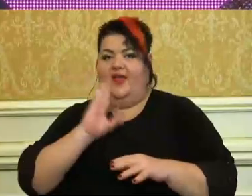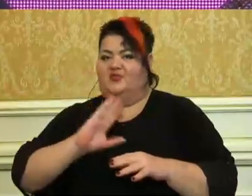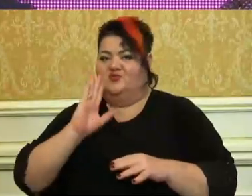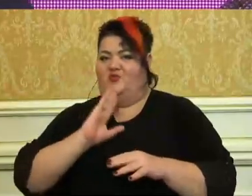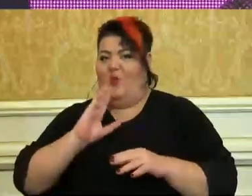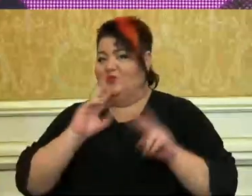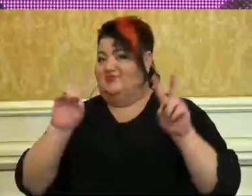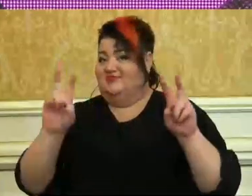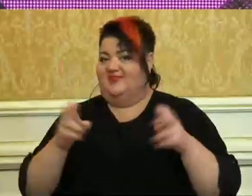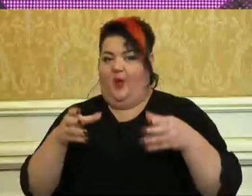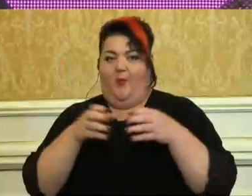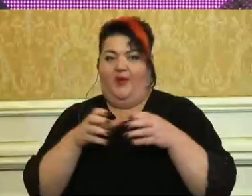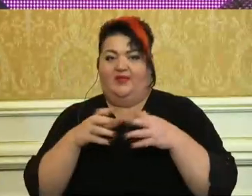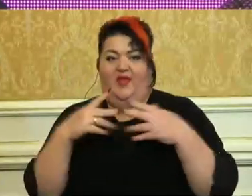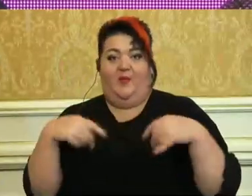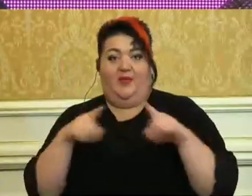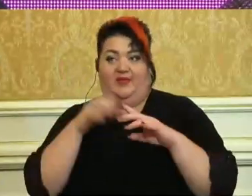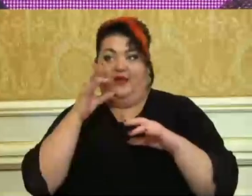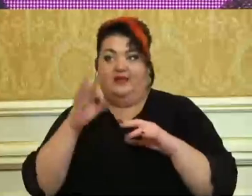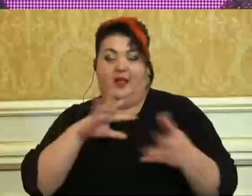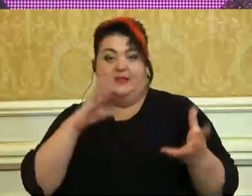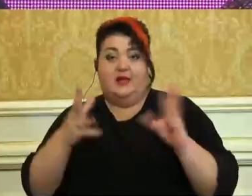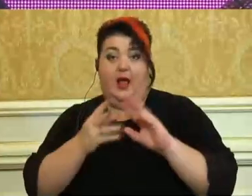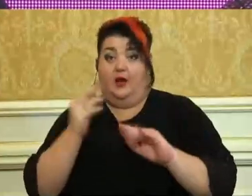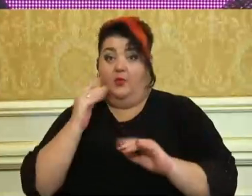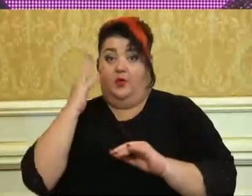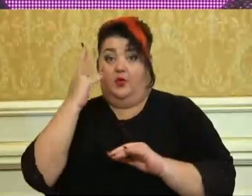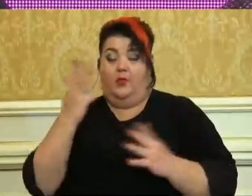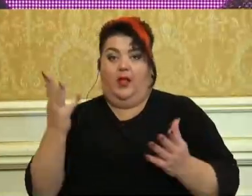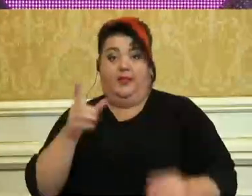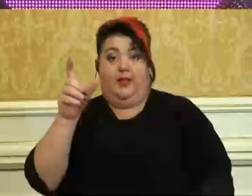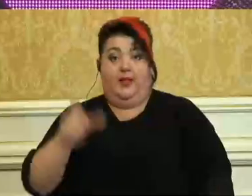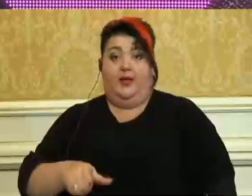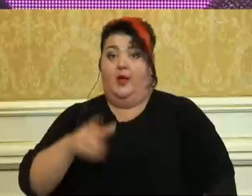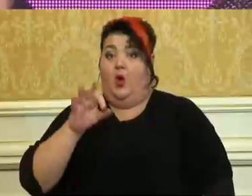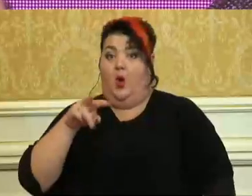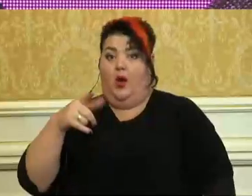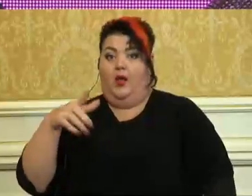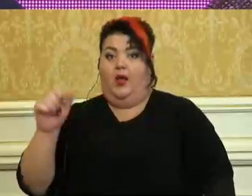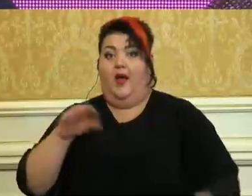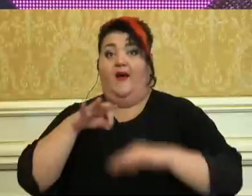Complex, Nuclear Policy and Nuclear Safety of the Parliament of Ukraine. Very